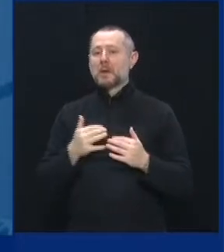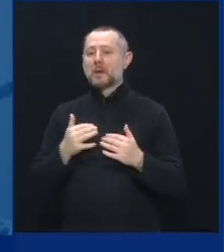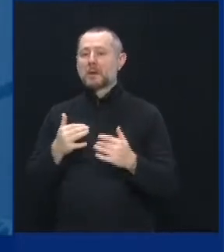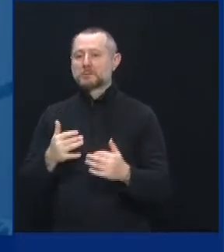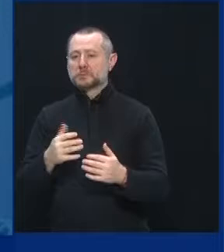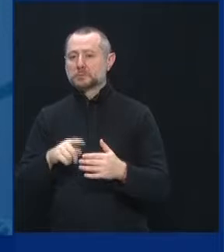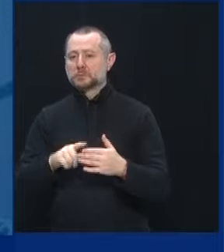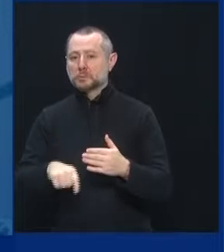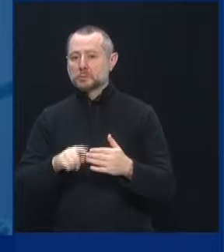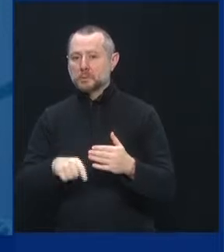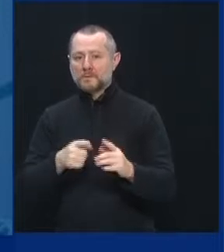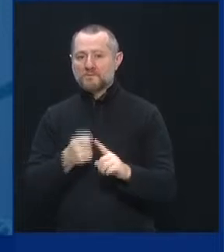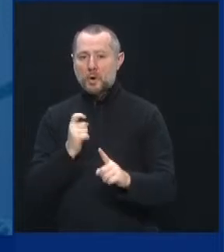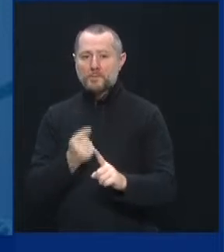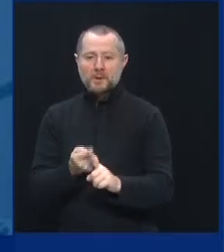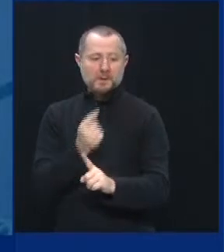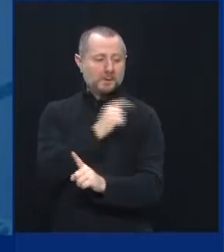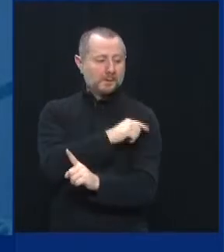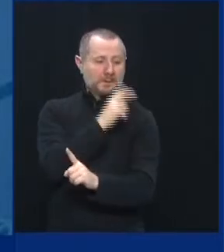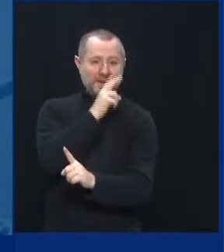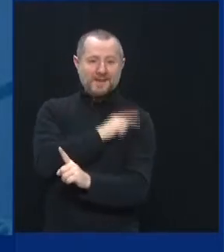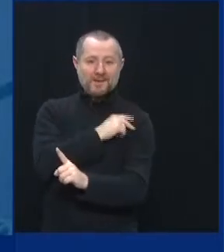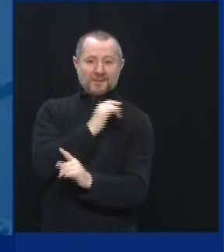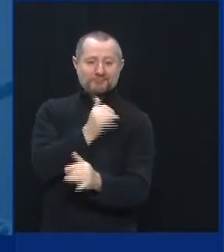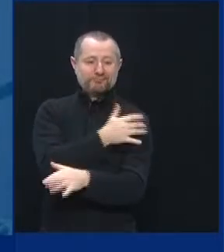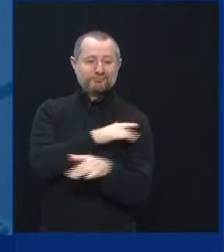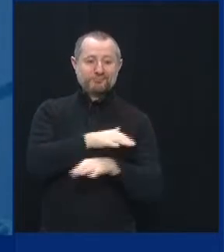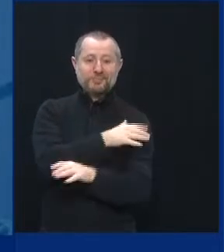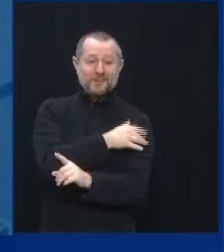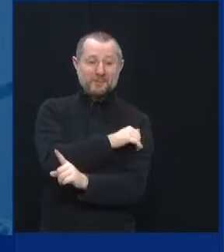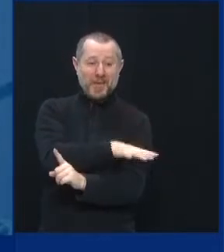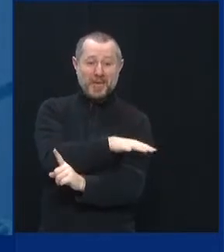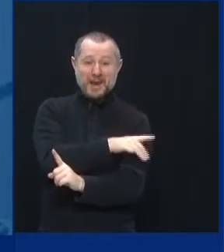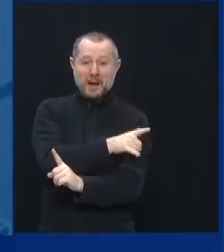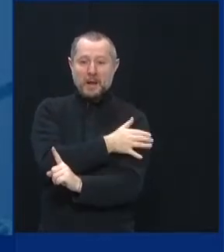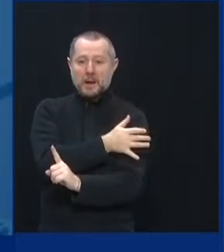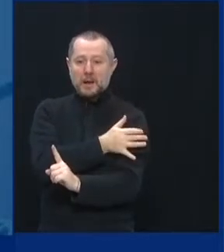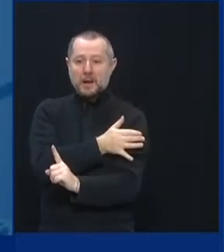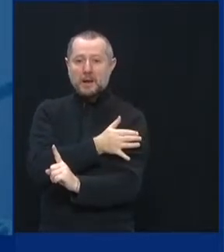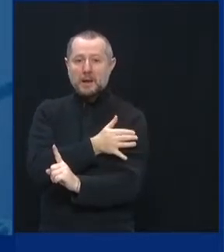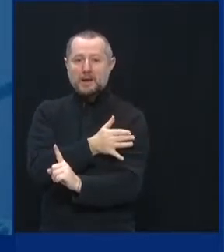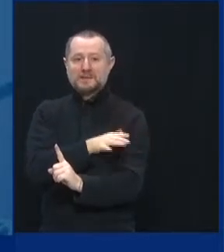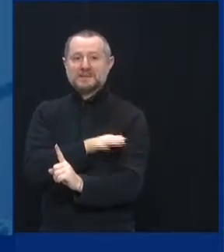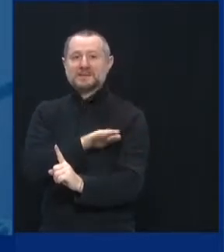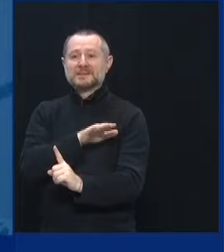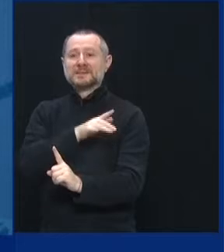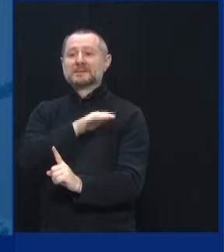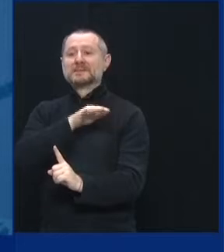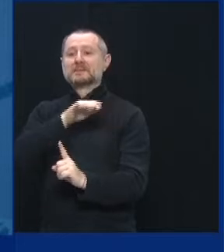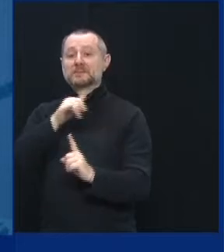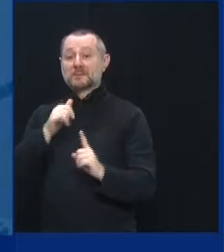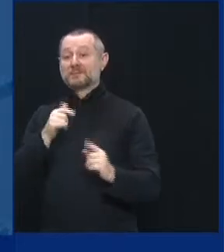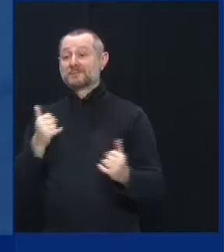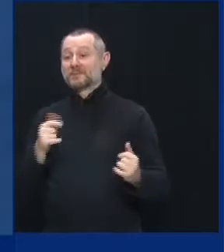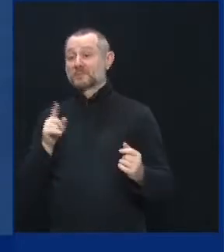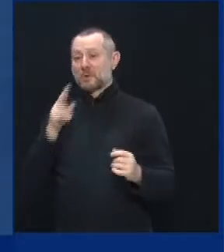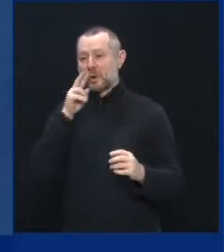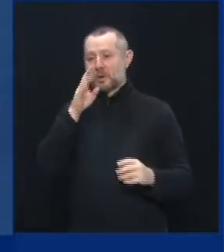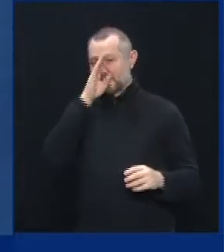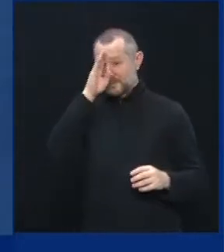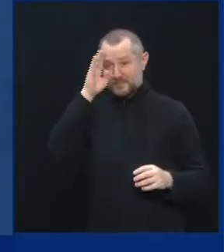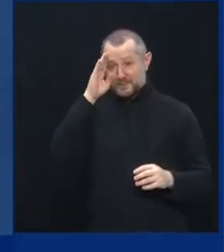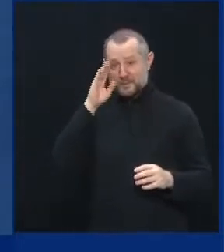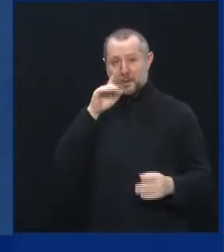results of infection spread on Thanksgiving. So that's where we are. You see the hospitalization rate is